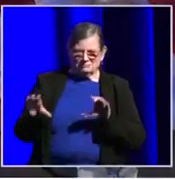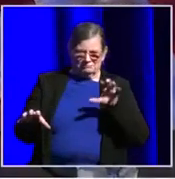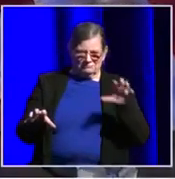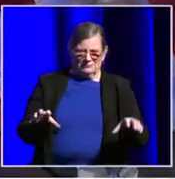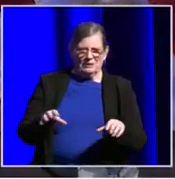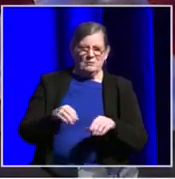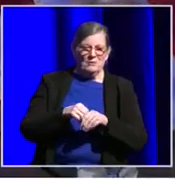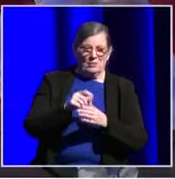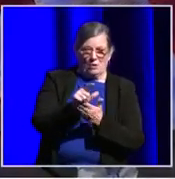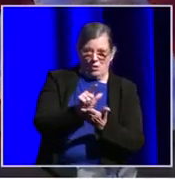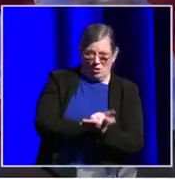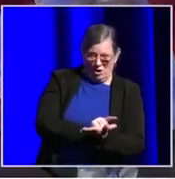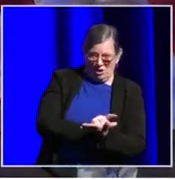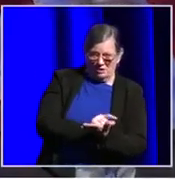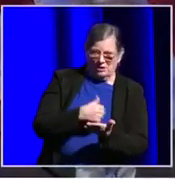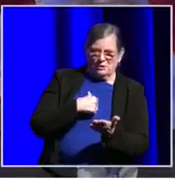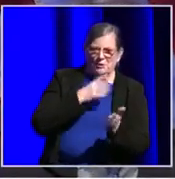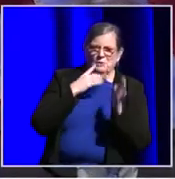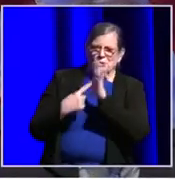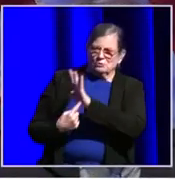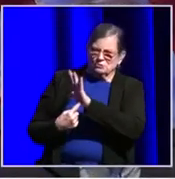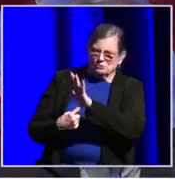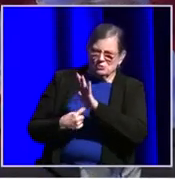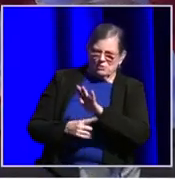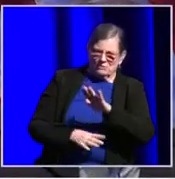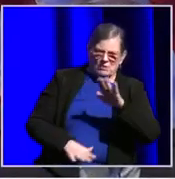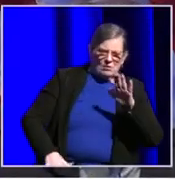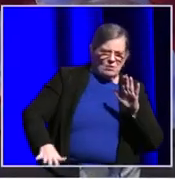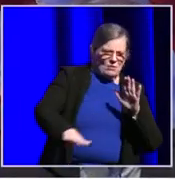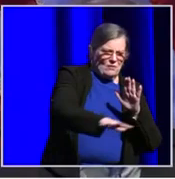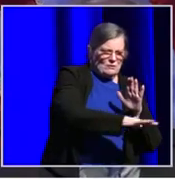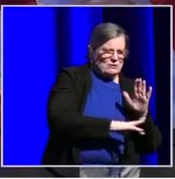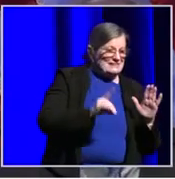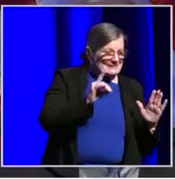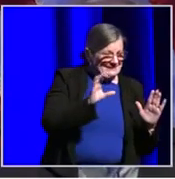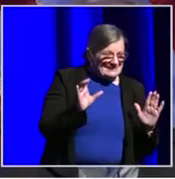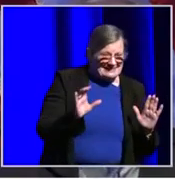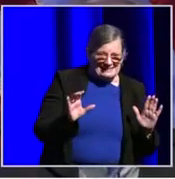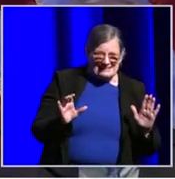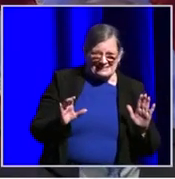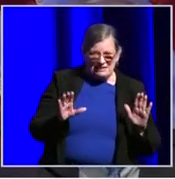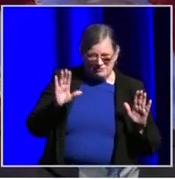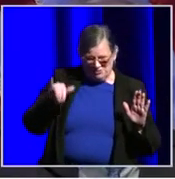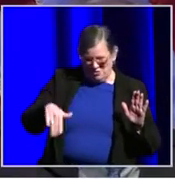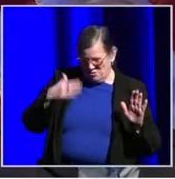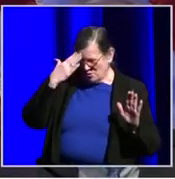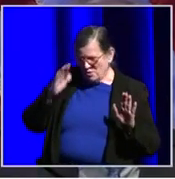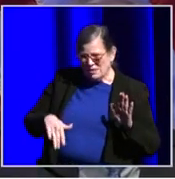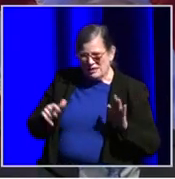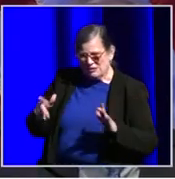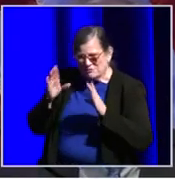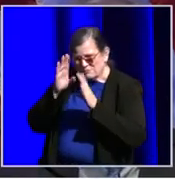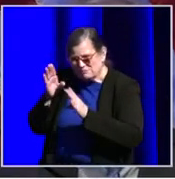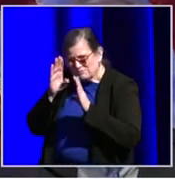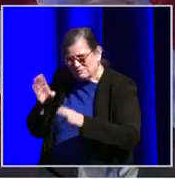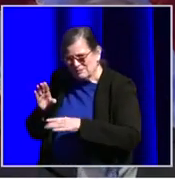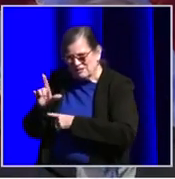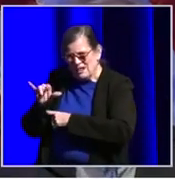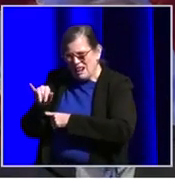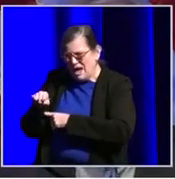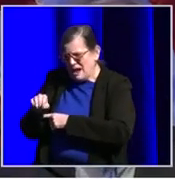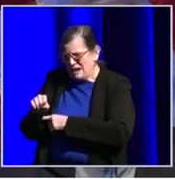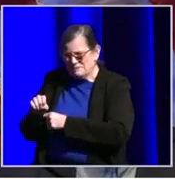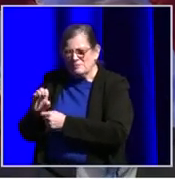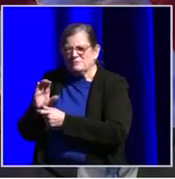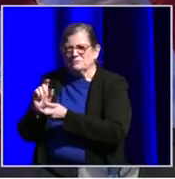success across DC. We also know that a focus on climate change and the uncertainty that